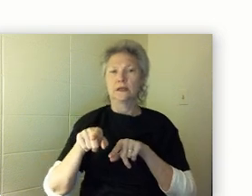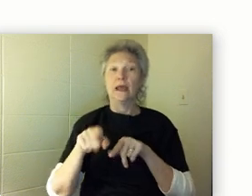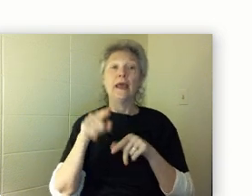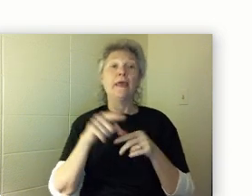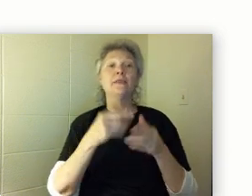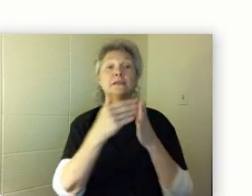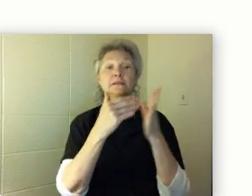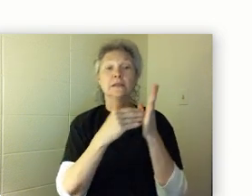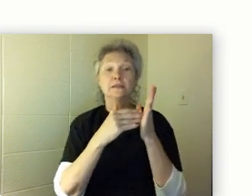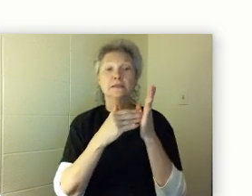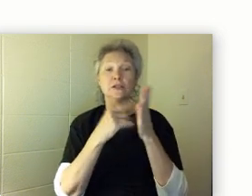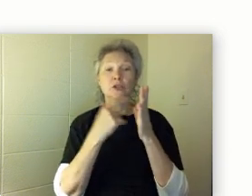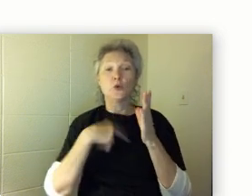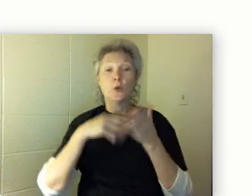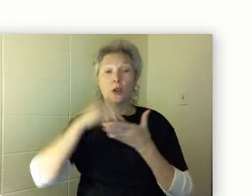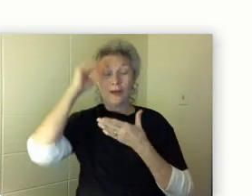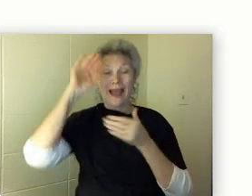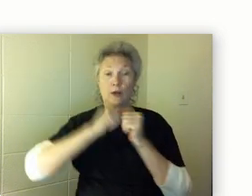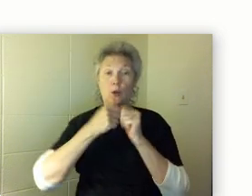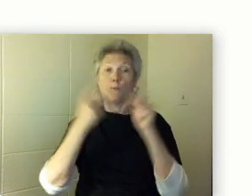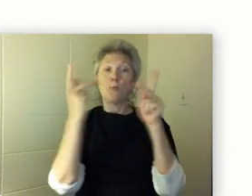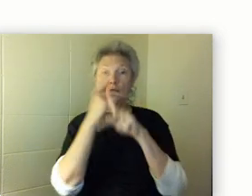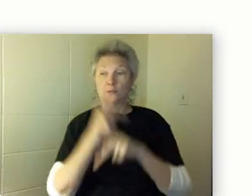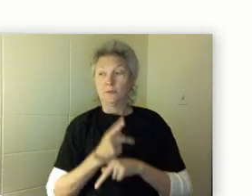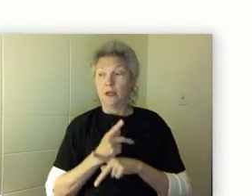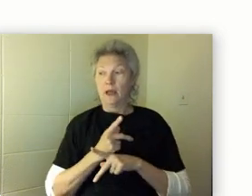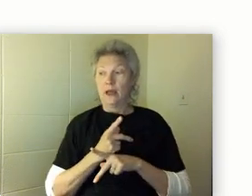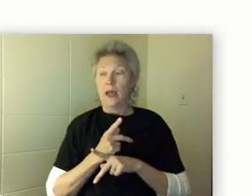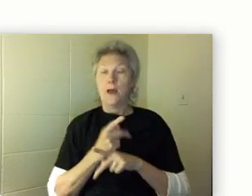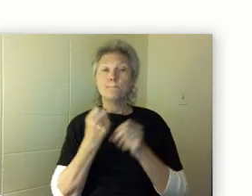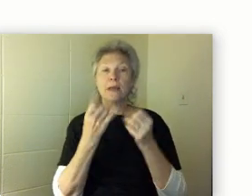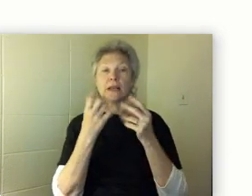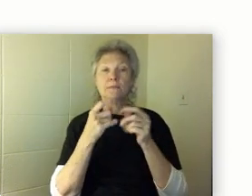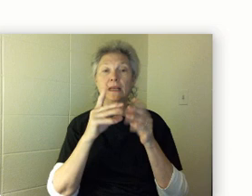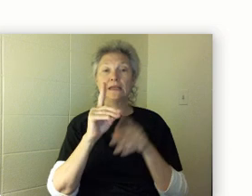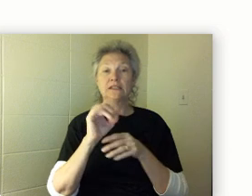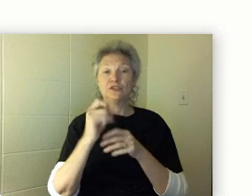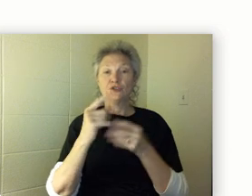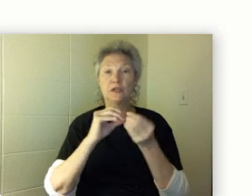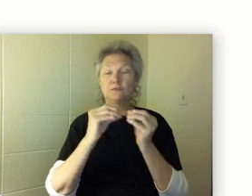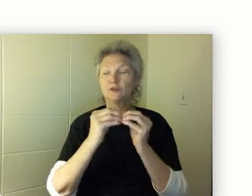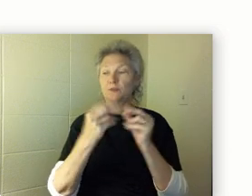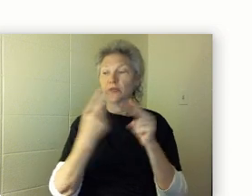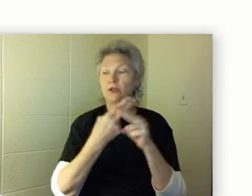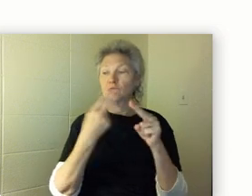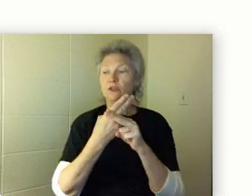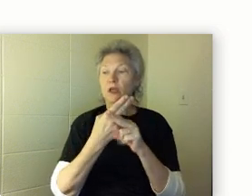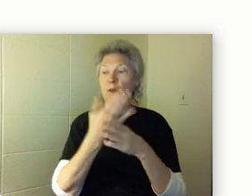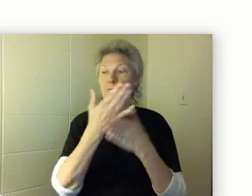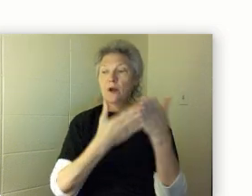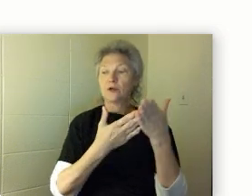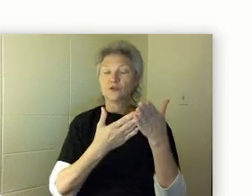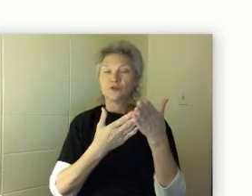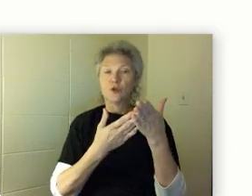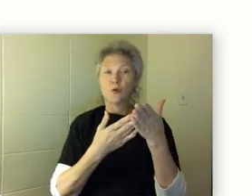In this lesson, you will learn how to multiply multi-digit numbers by using partial